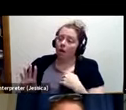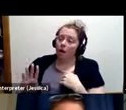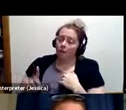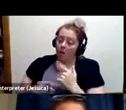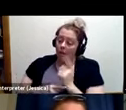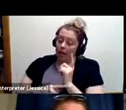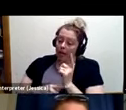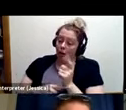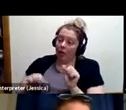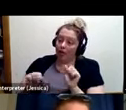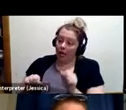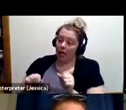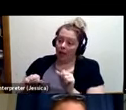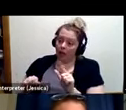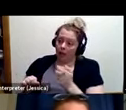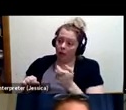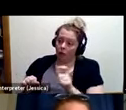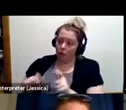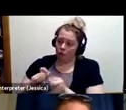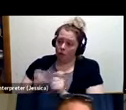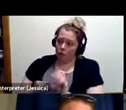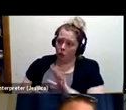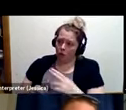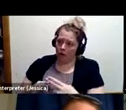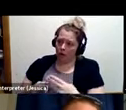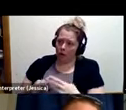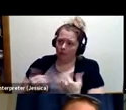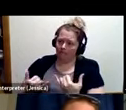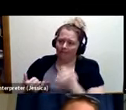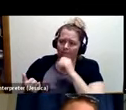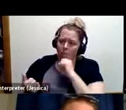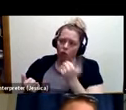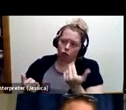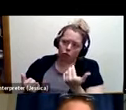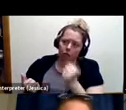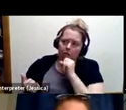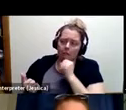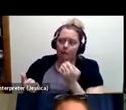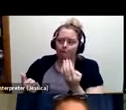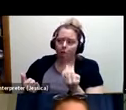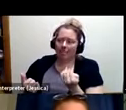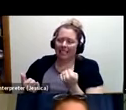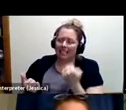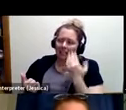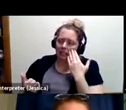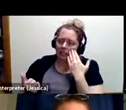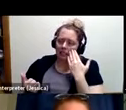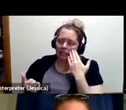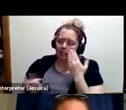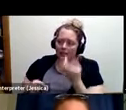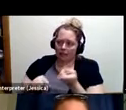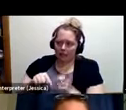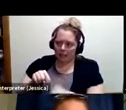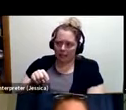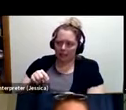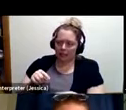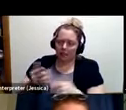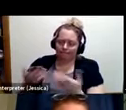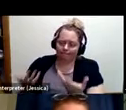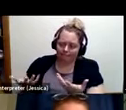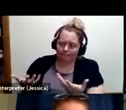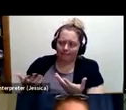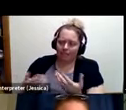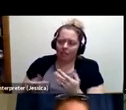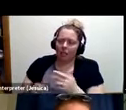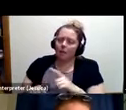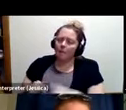you're not there right now. You're 13, you're 14, or like whatever it is. You can't do that on your own, or, you know, whatever the circumstances are, but know that you'll get